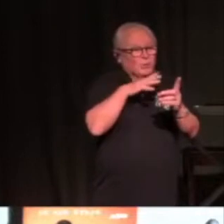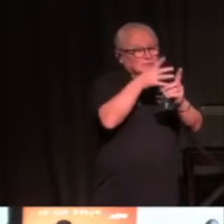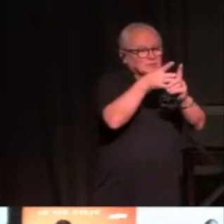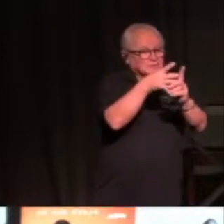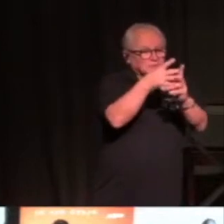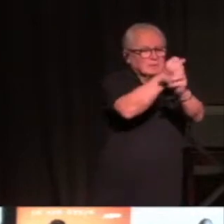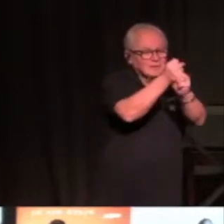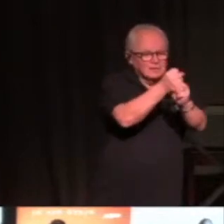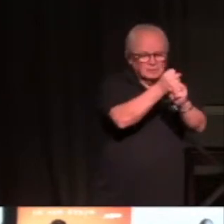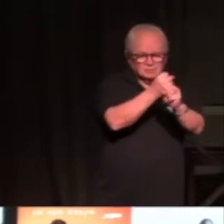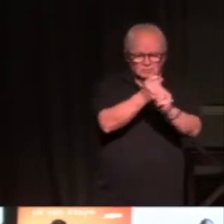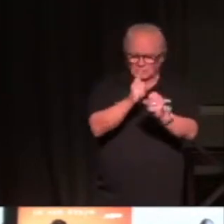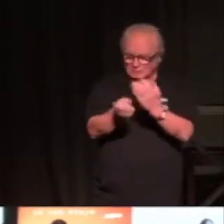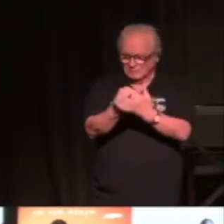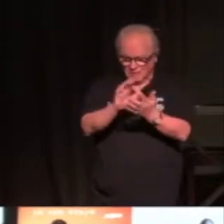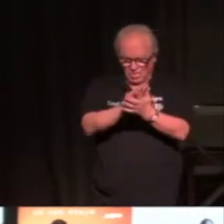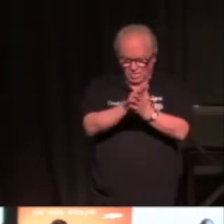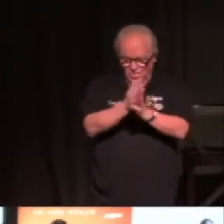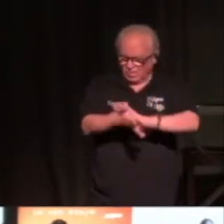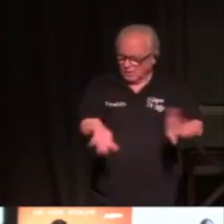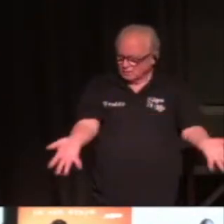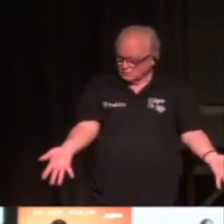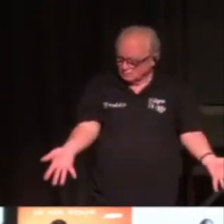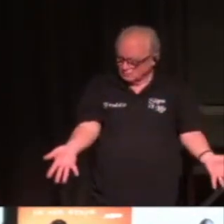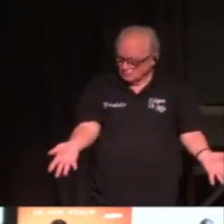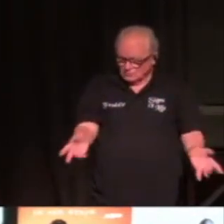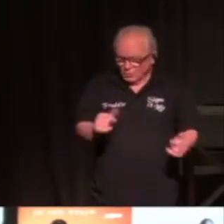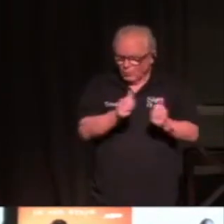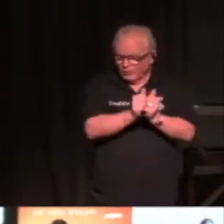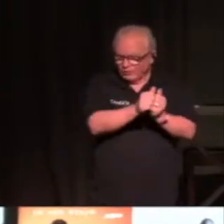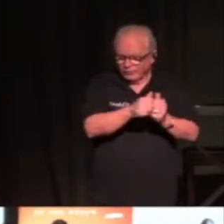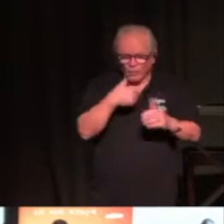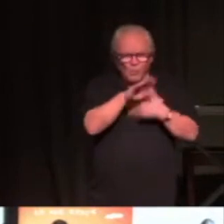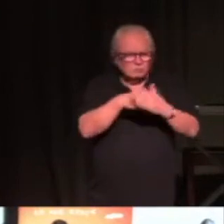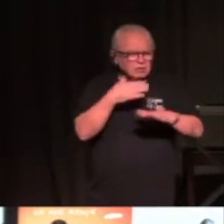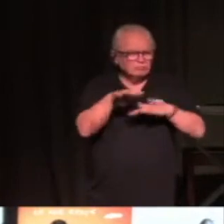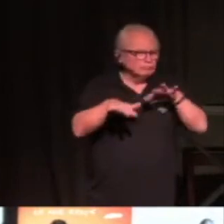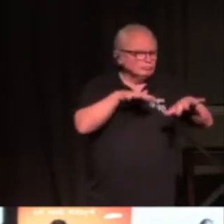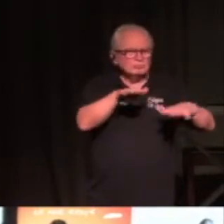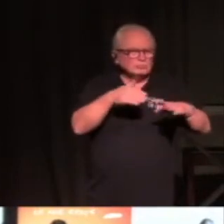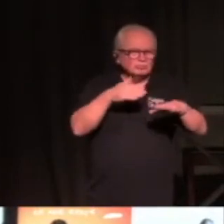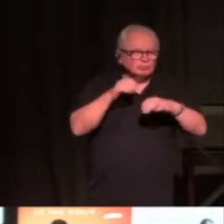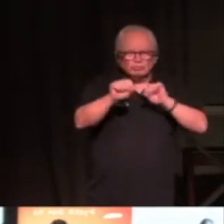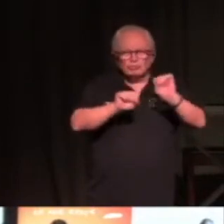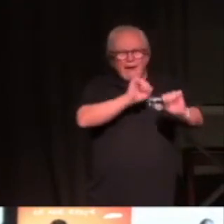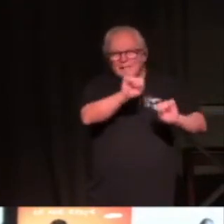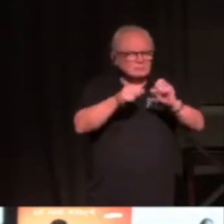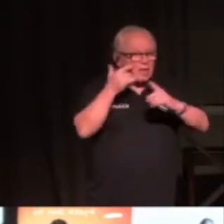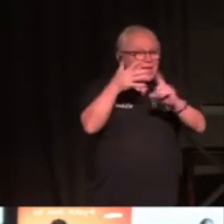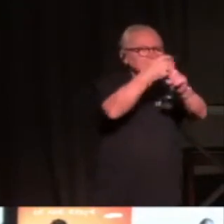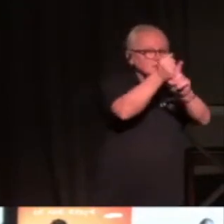But know that God can land you safely, even if it's on a broken